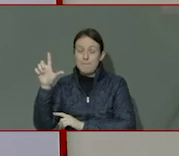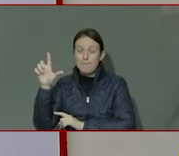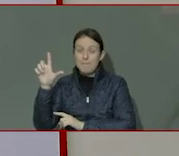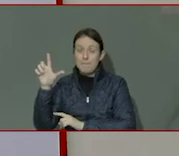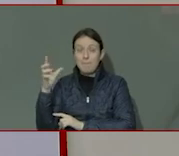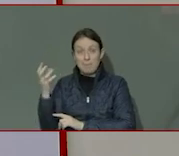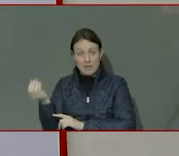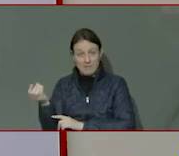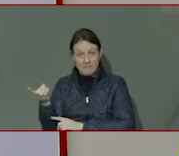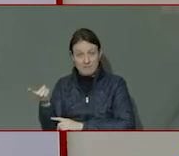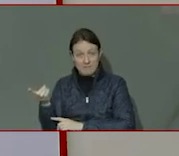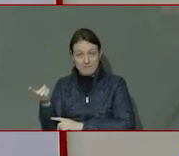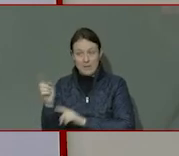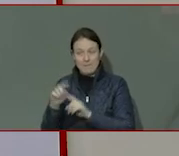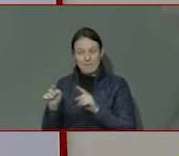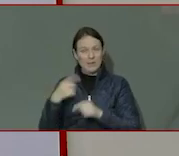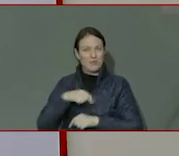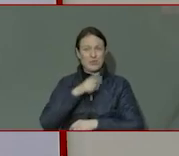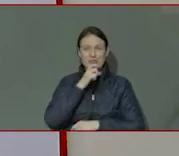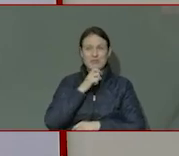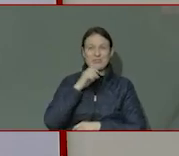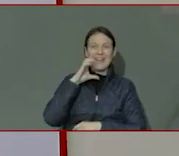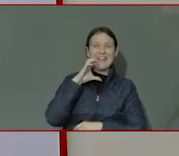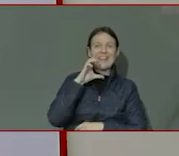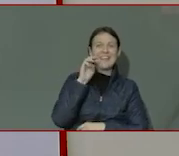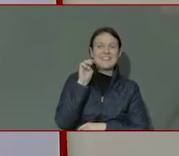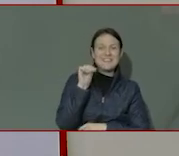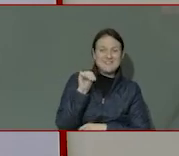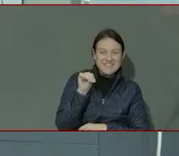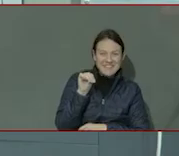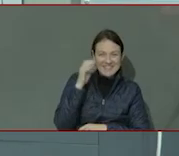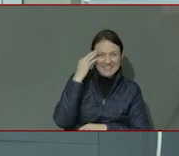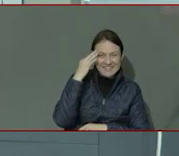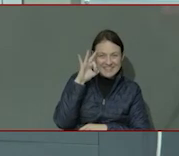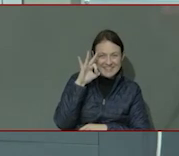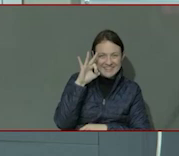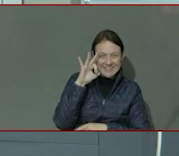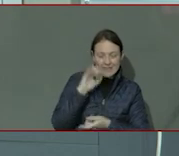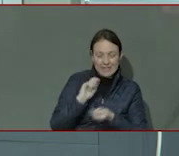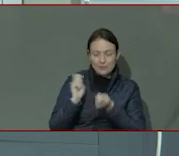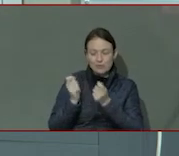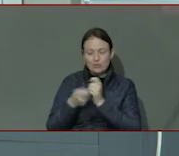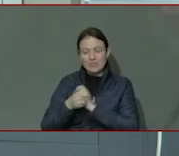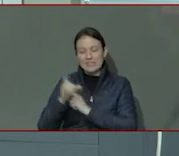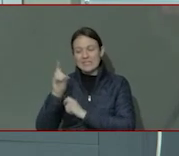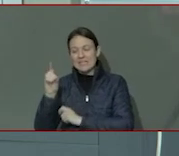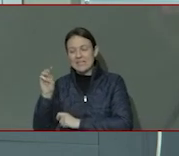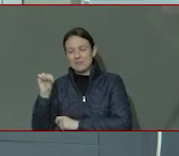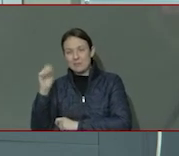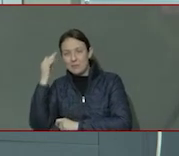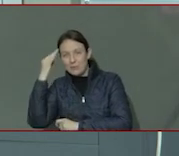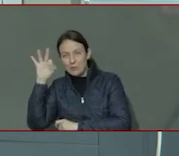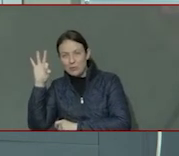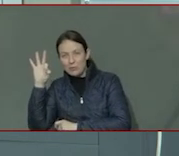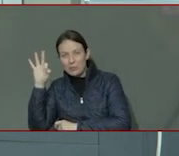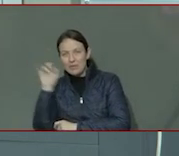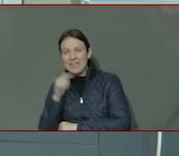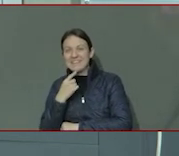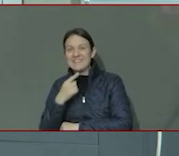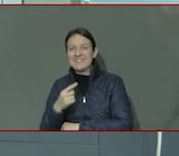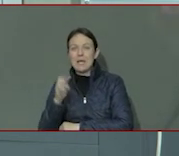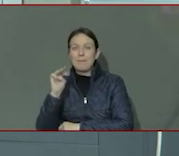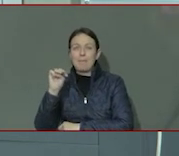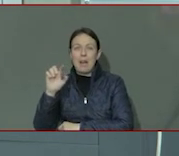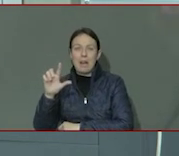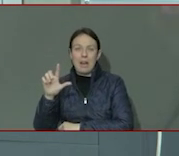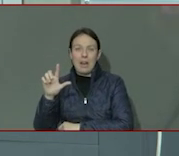usually work in centimeters cubed, which we convert to decimeters cubed. But now they give it to you as milliliters.